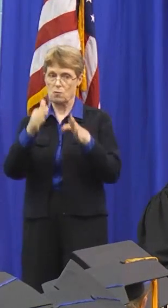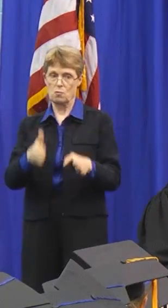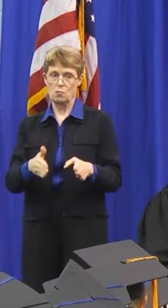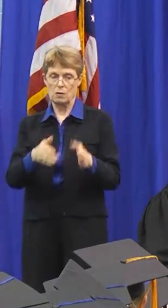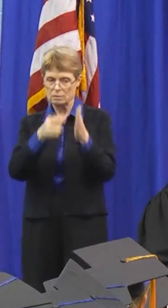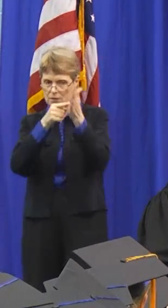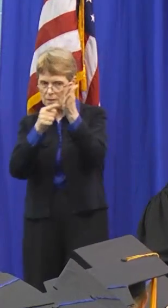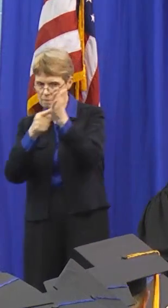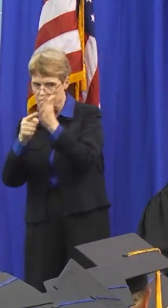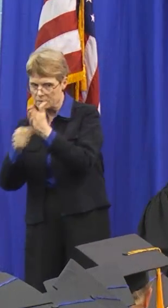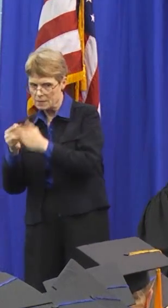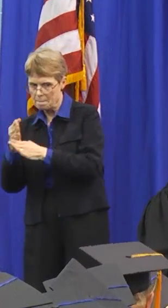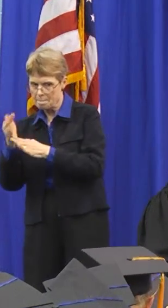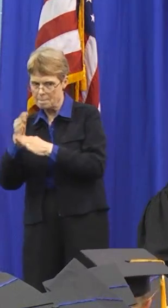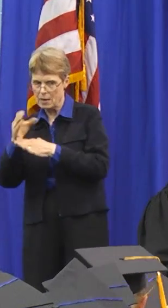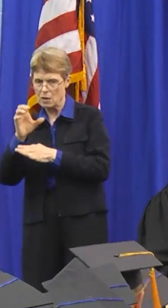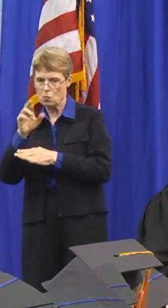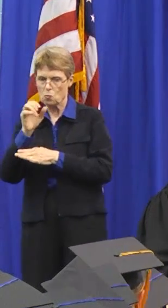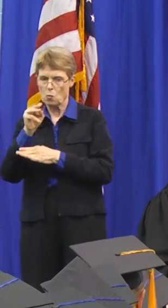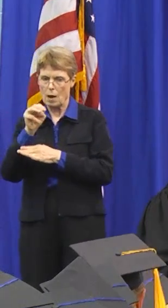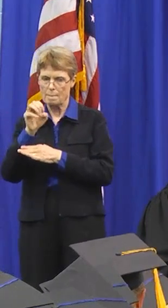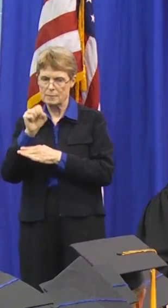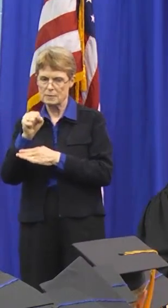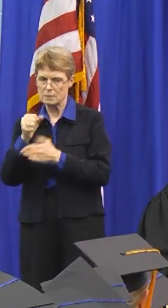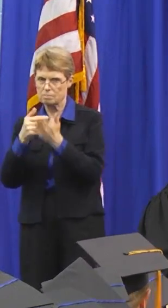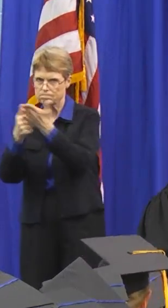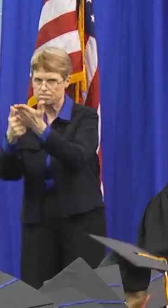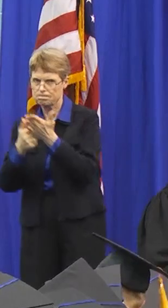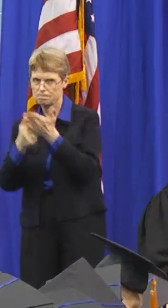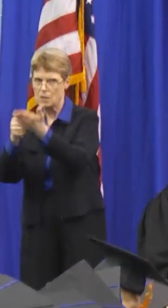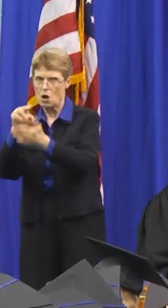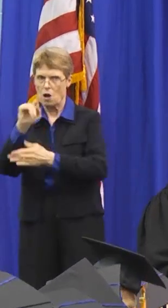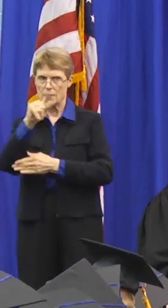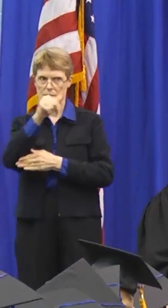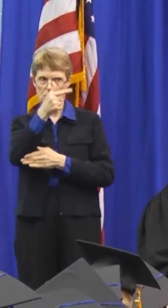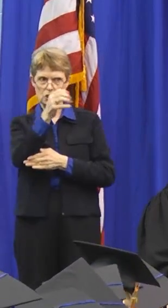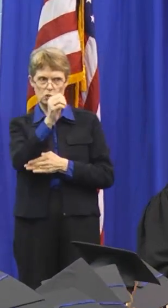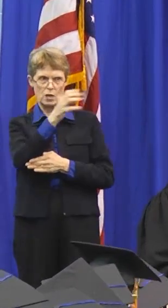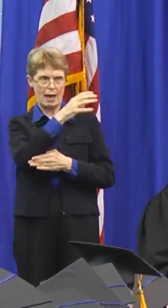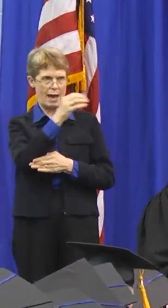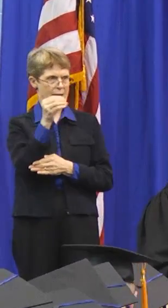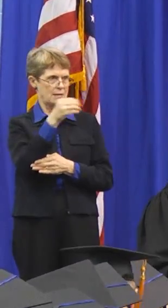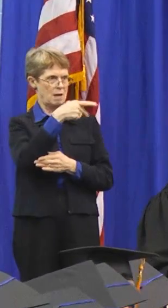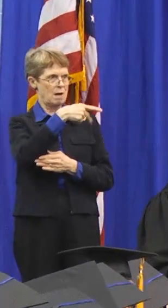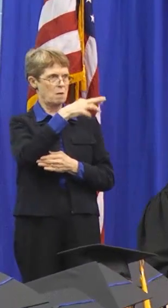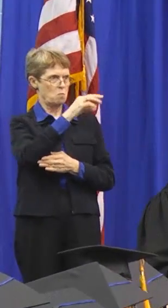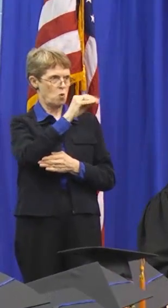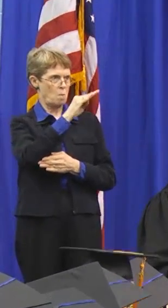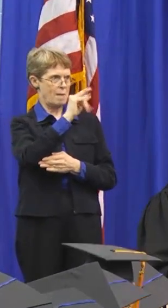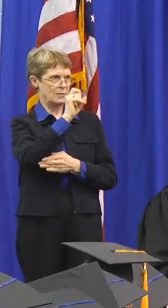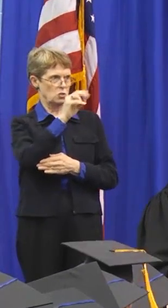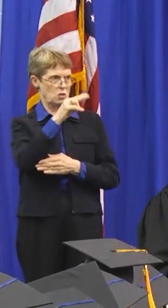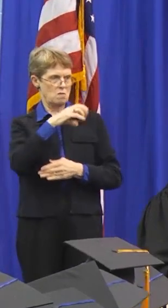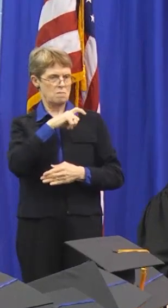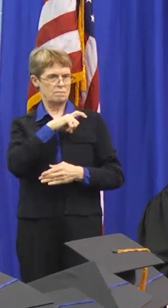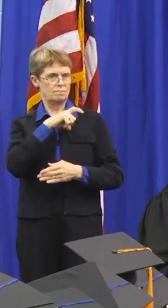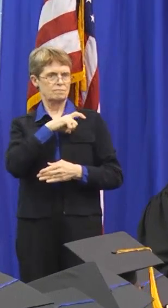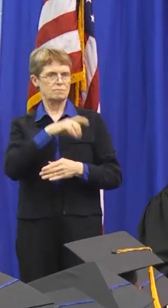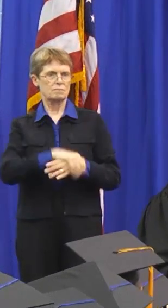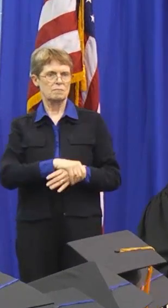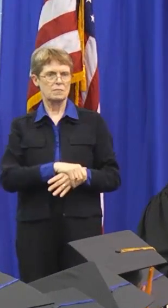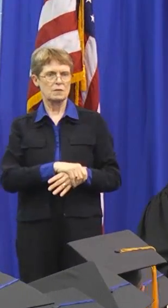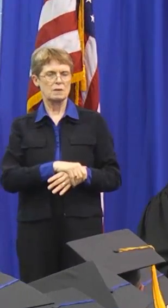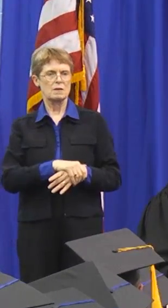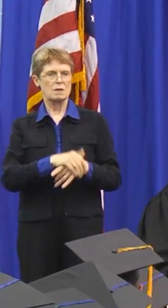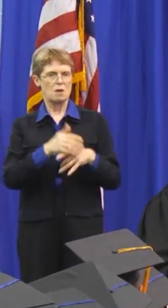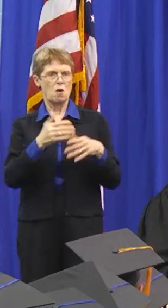investigator major crimes, hostage negotiator, and probation officer. Representative McCutcheon recently retired as the zoning